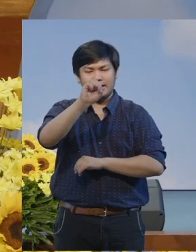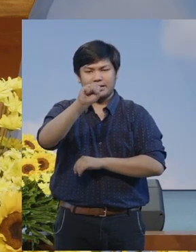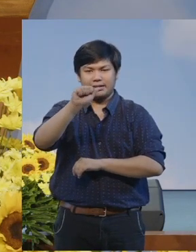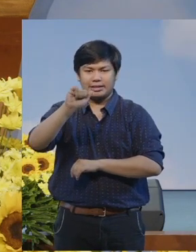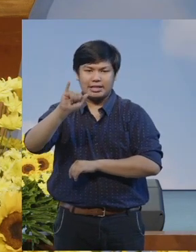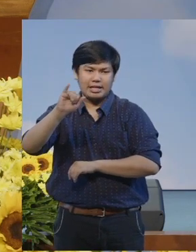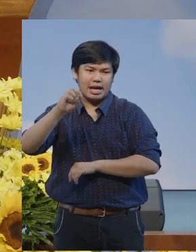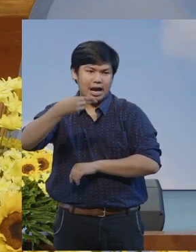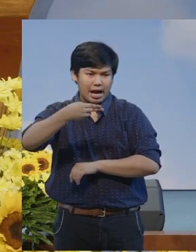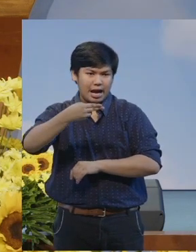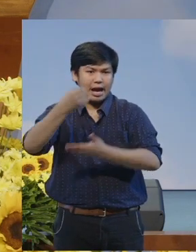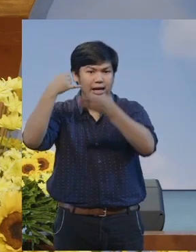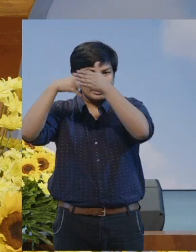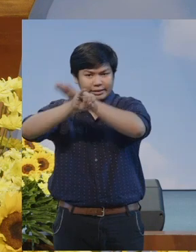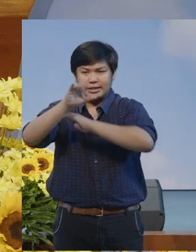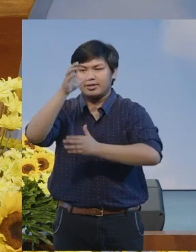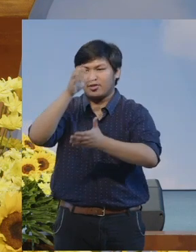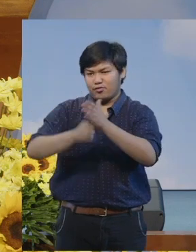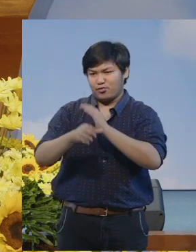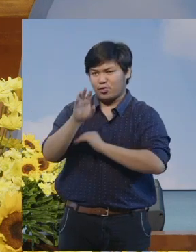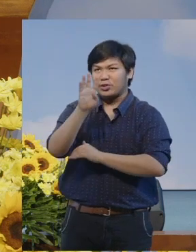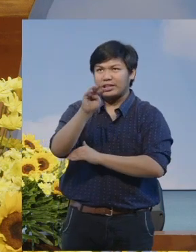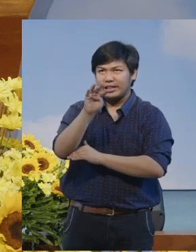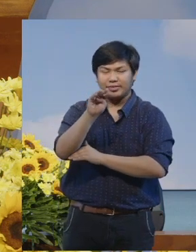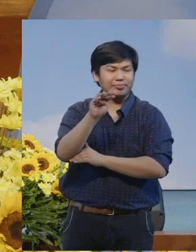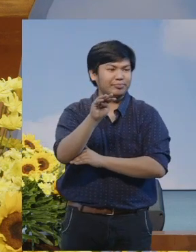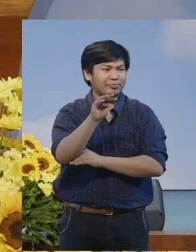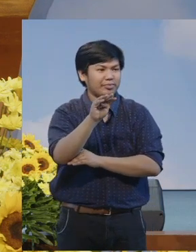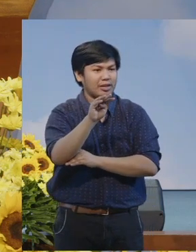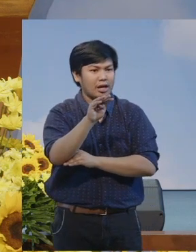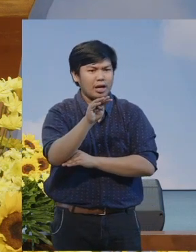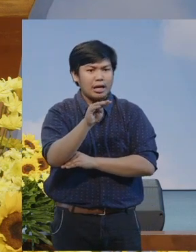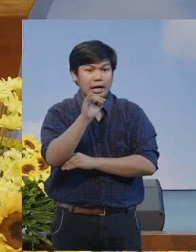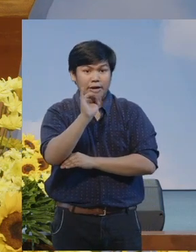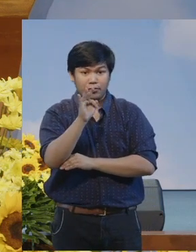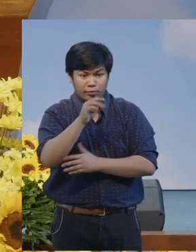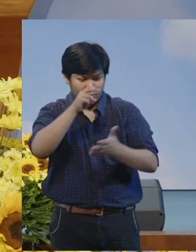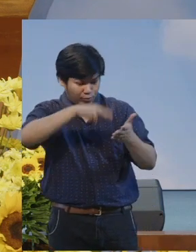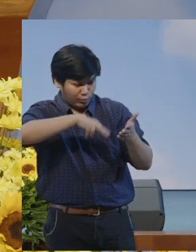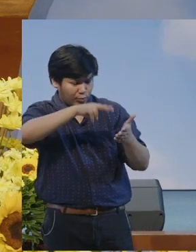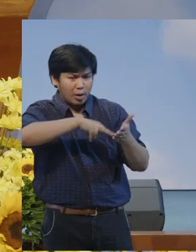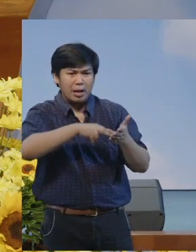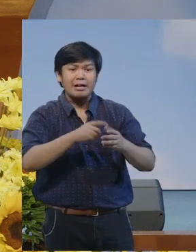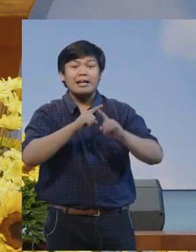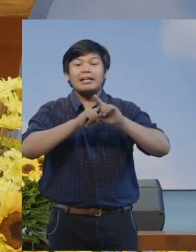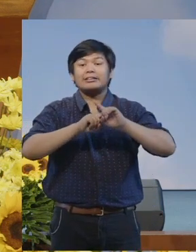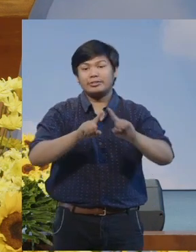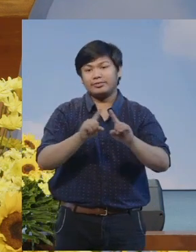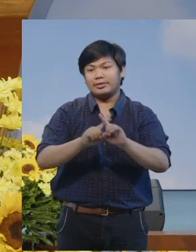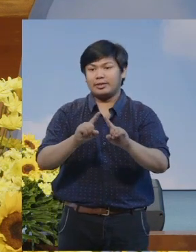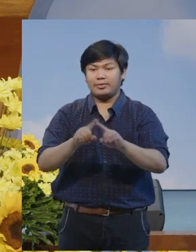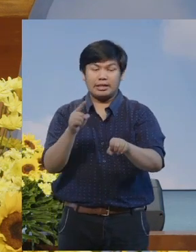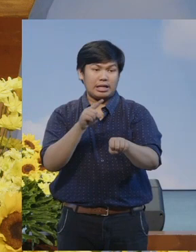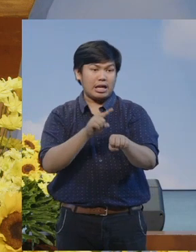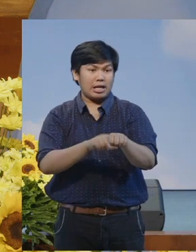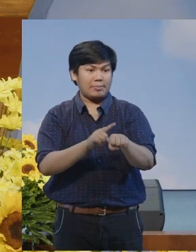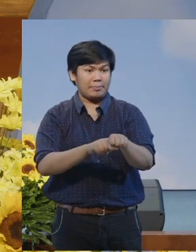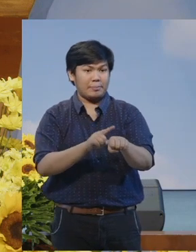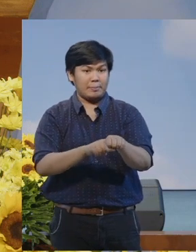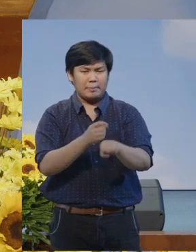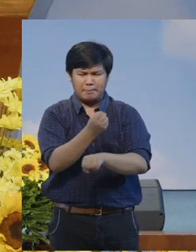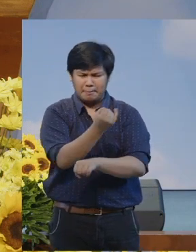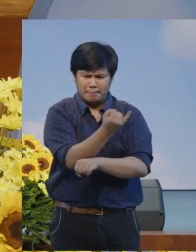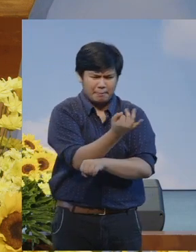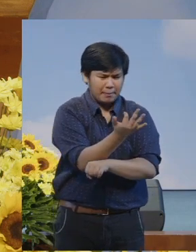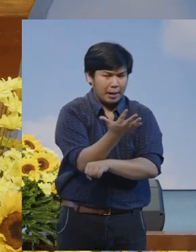14, verses 12 to 15. Pansinin niyo dito kung ilan beses na